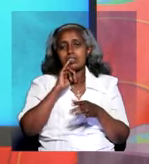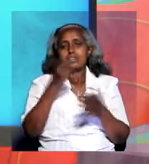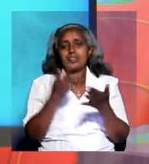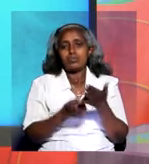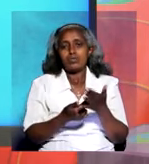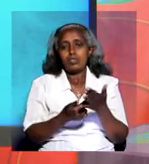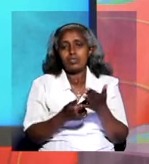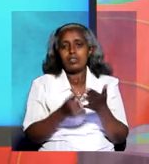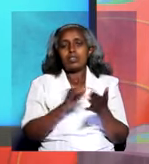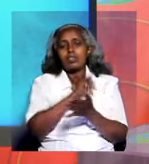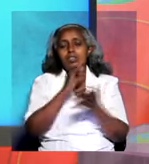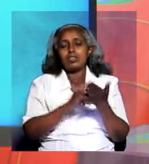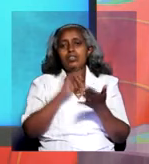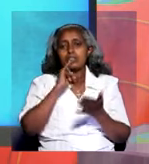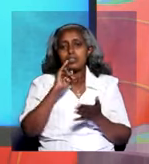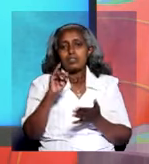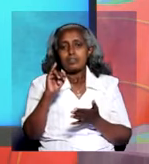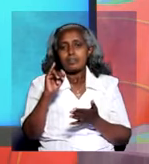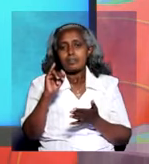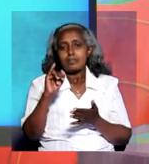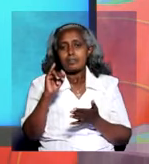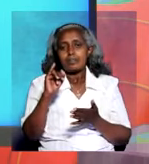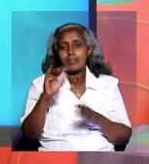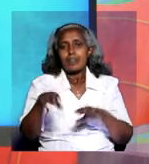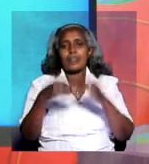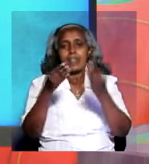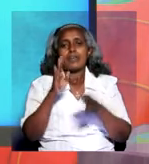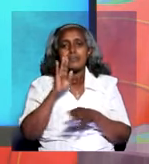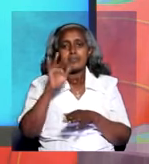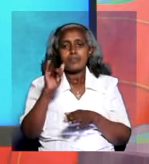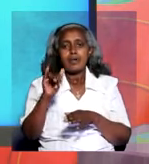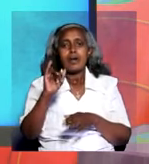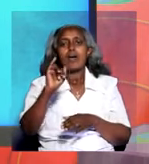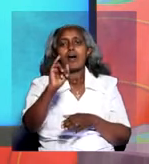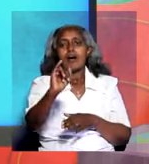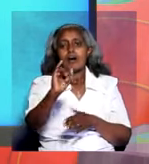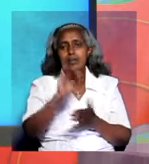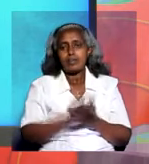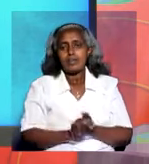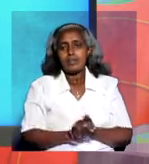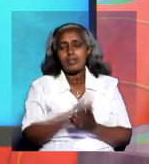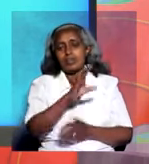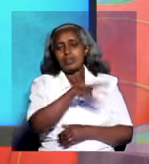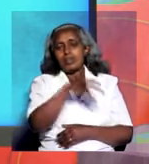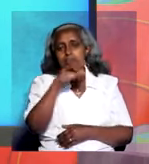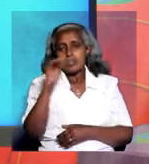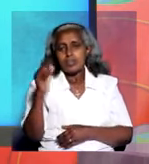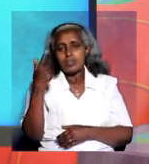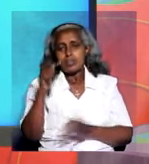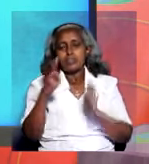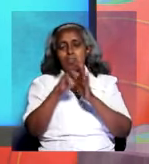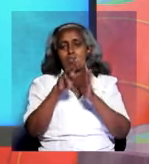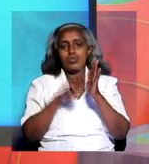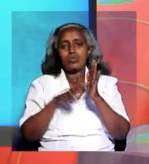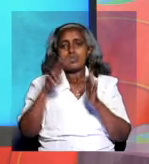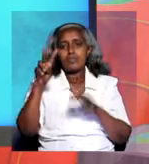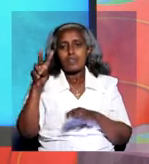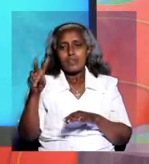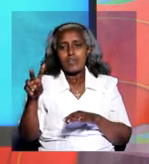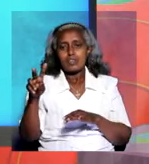one. It is given by I, and the unit